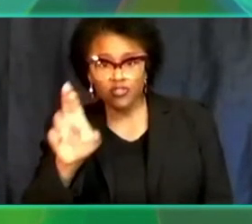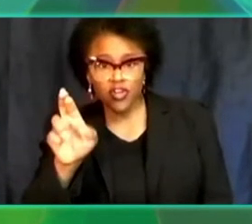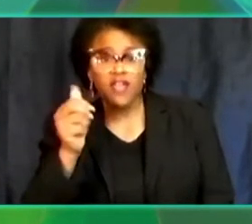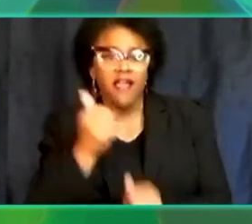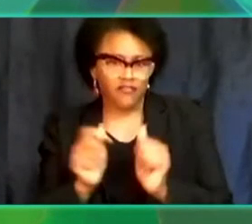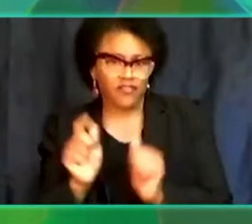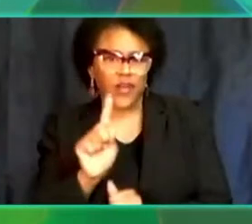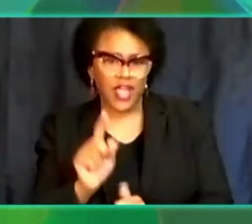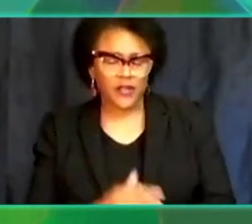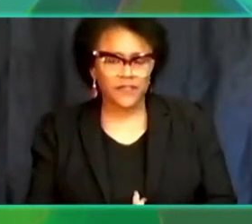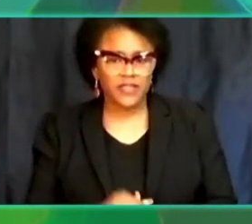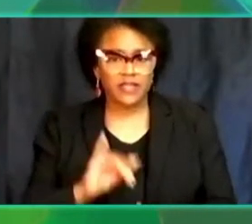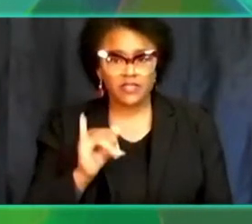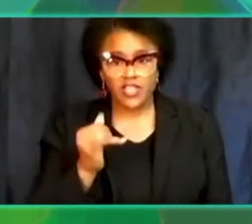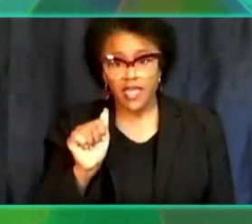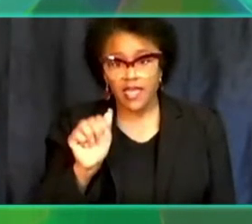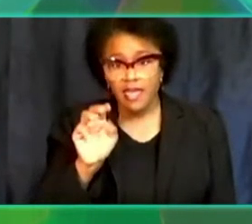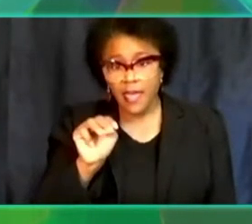And says